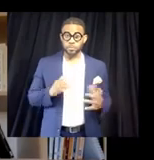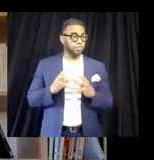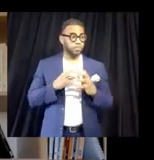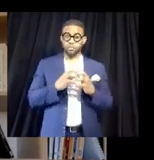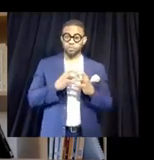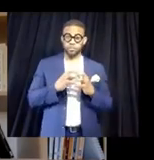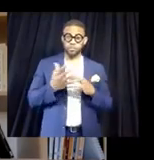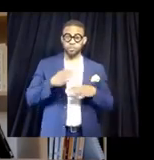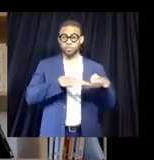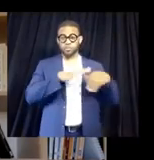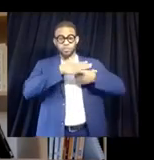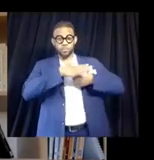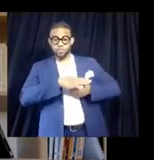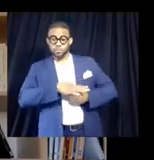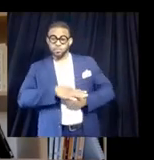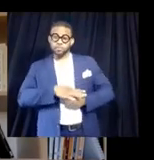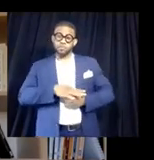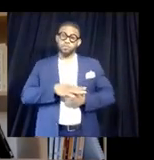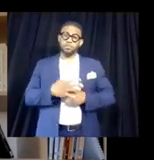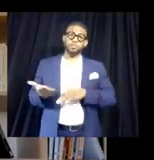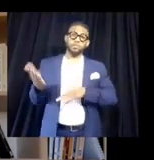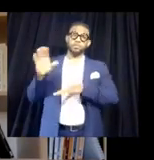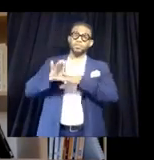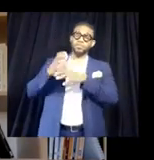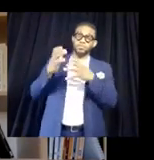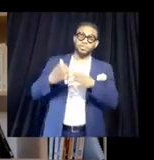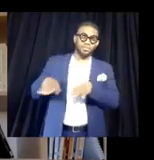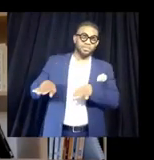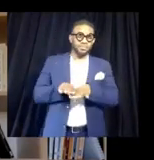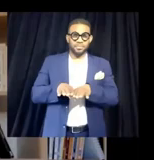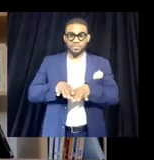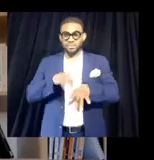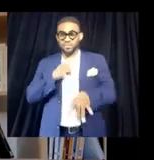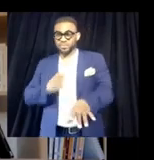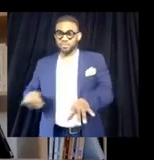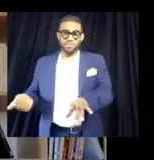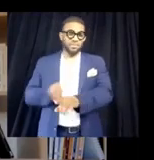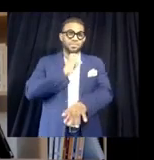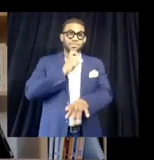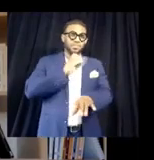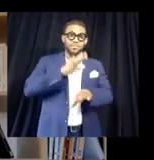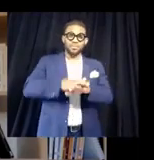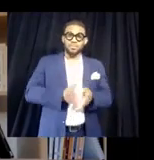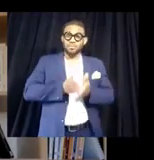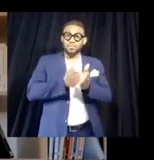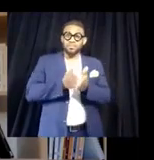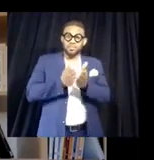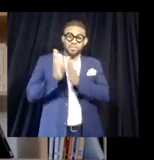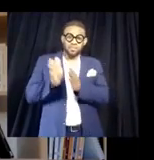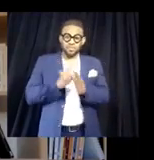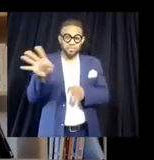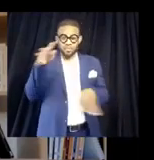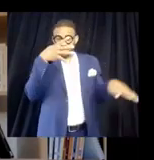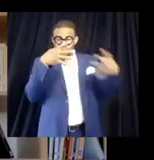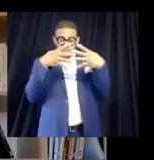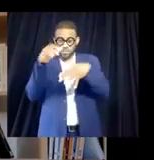where intersectional paradigms weigh us down with oppressions brought on by heavy boots, hooves, and metal aboard vessels equipped